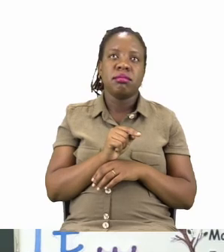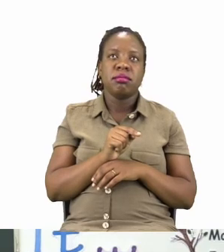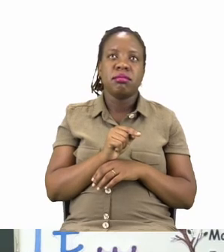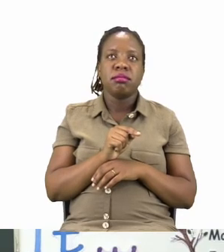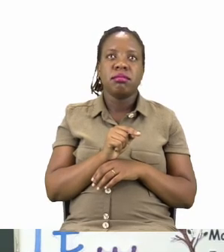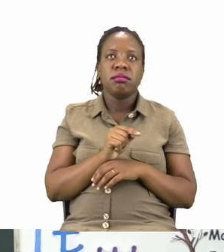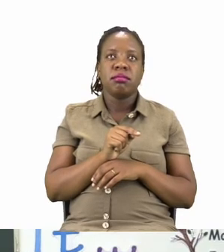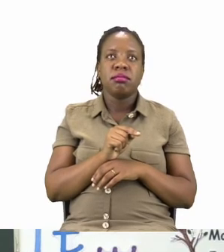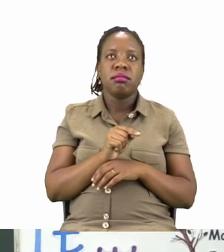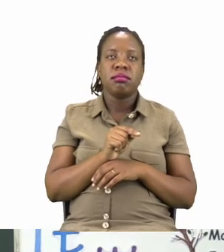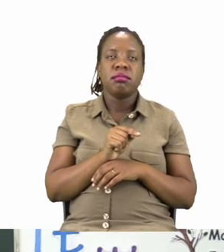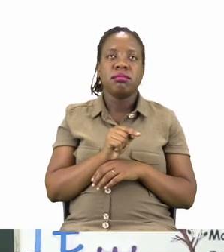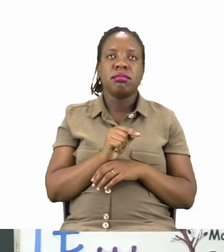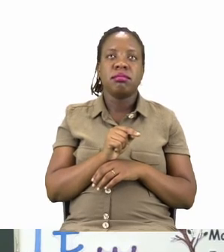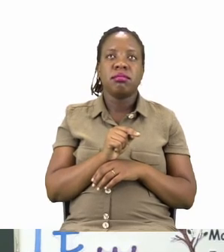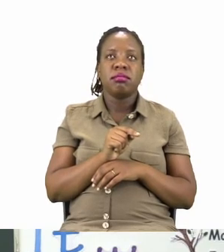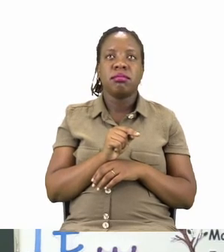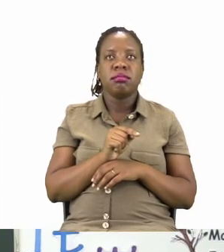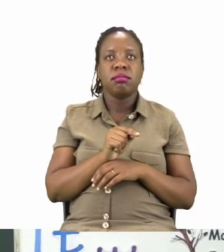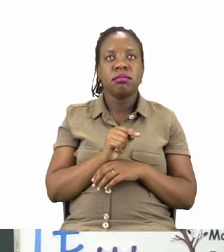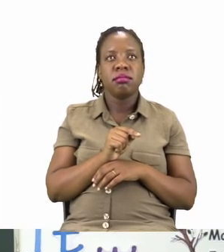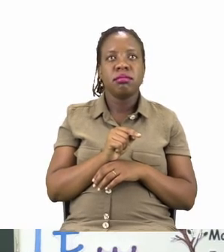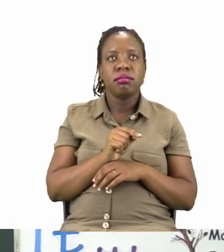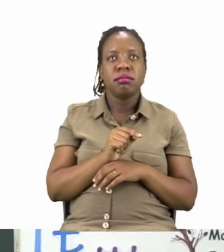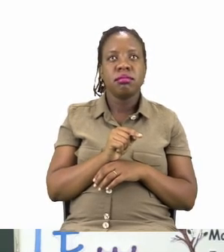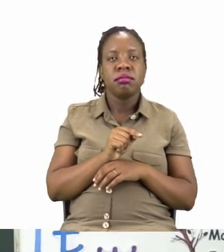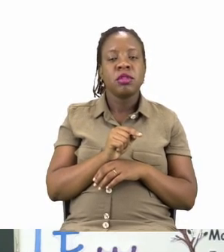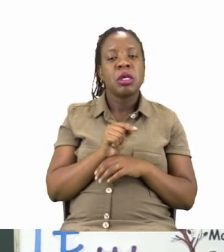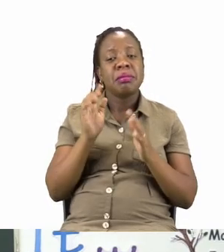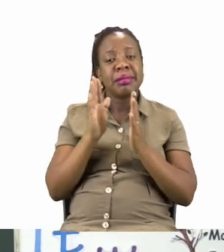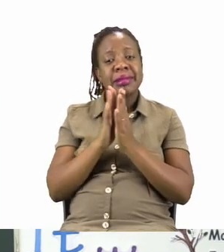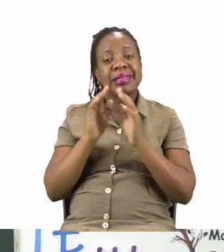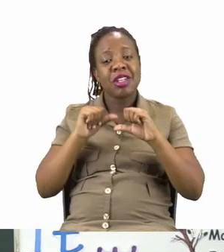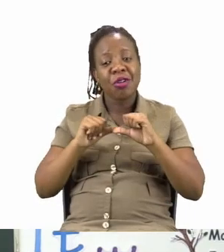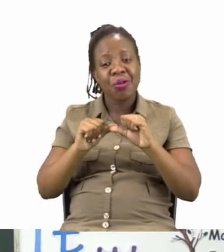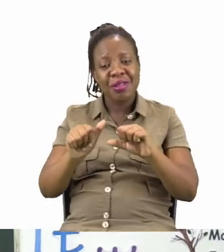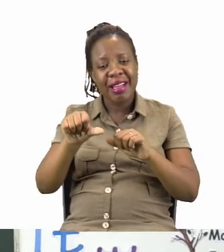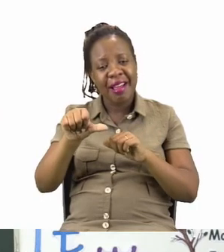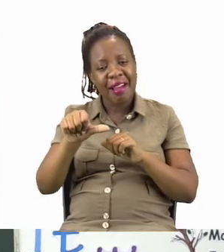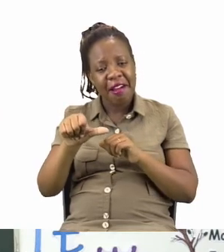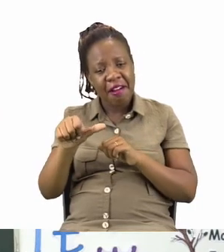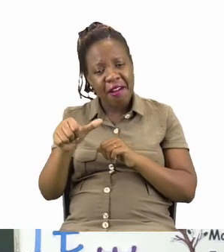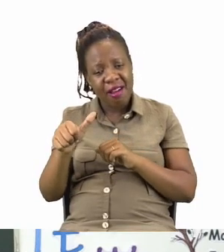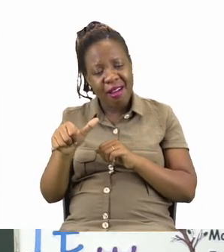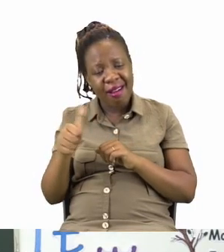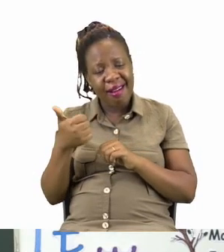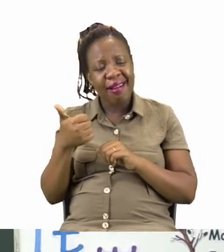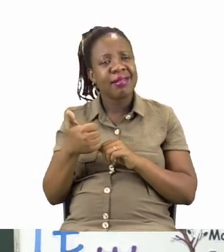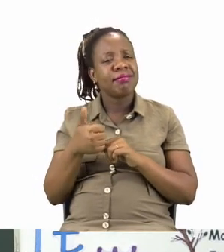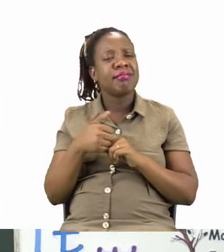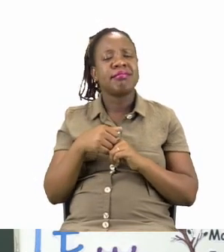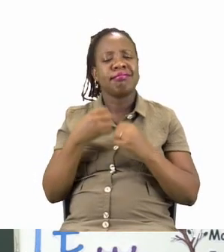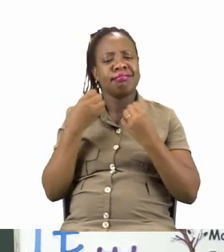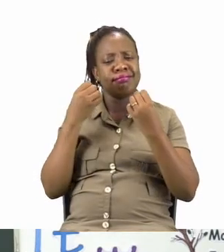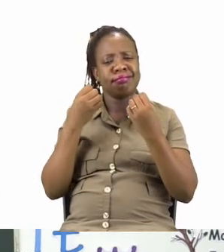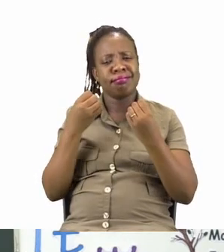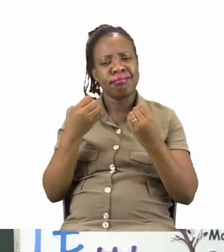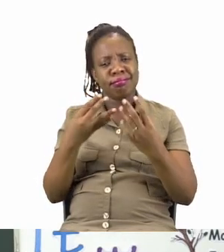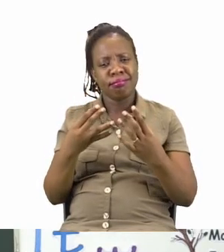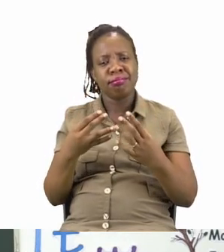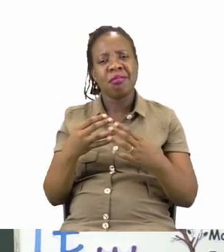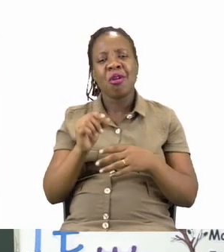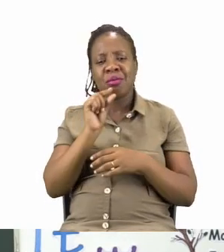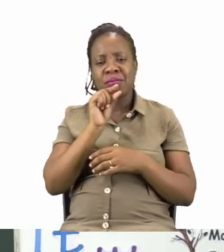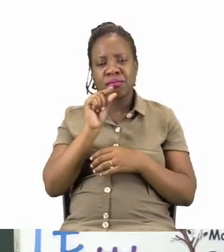list. Now everyone, you can go ahead and try and find some more A